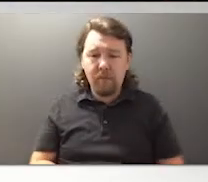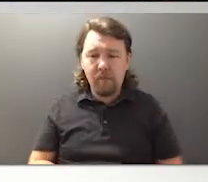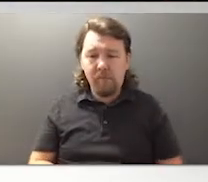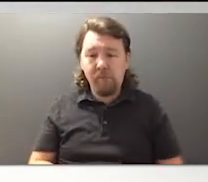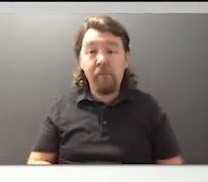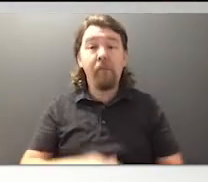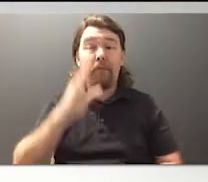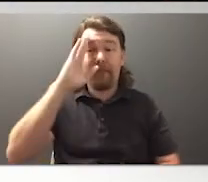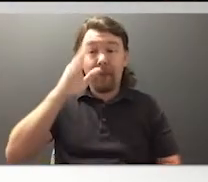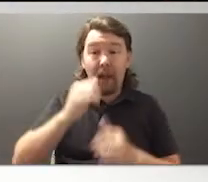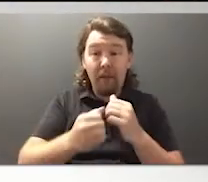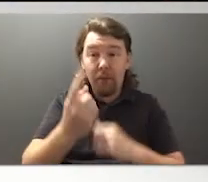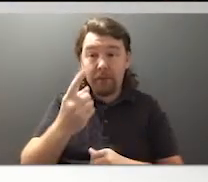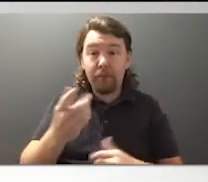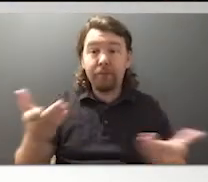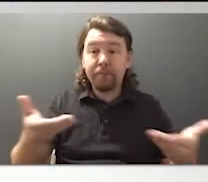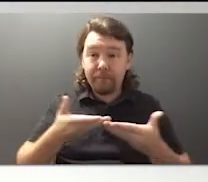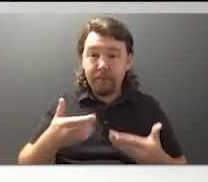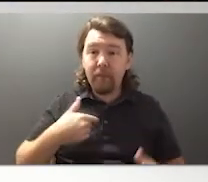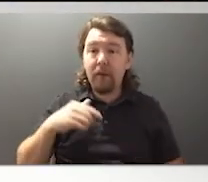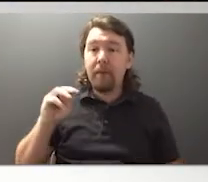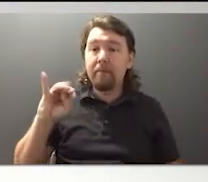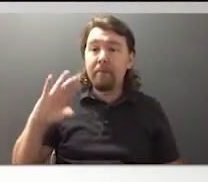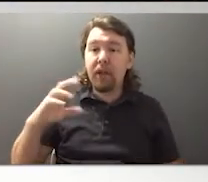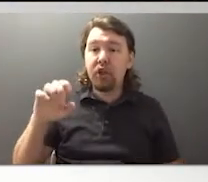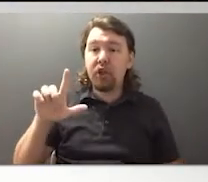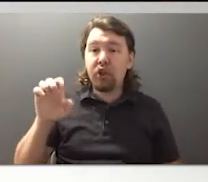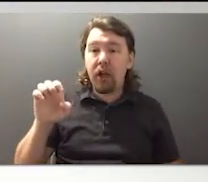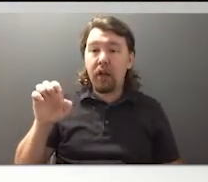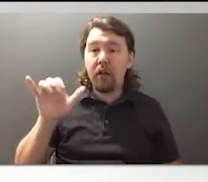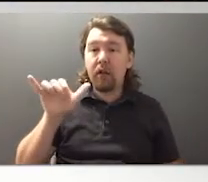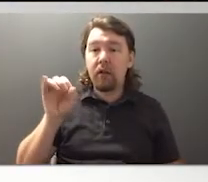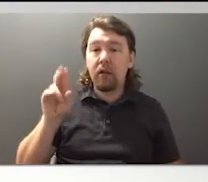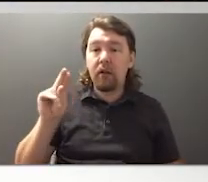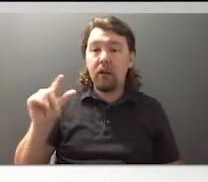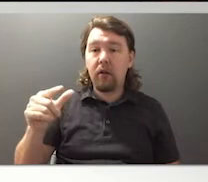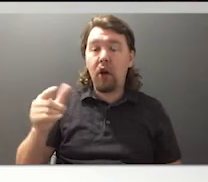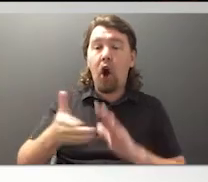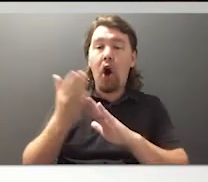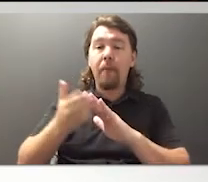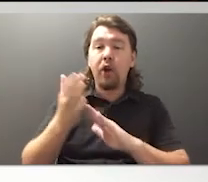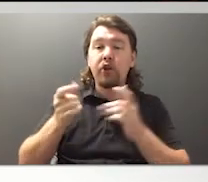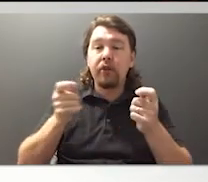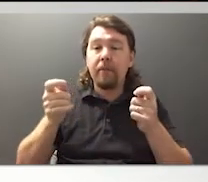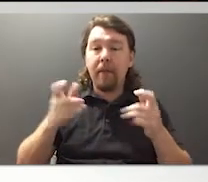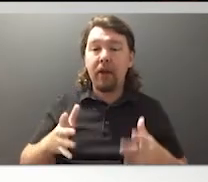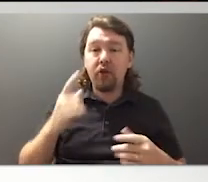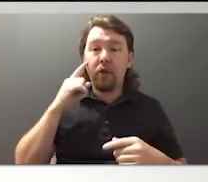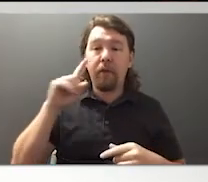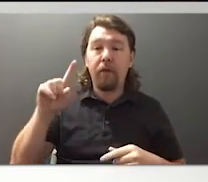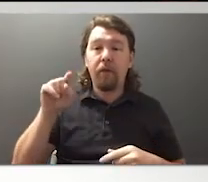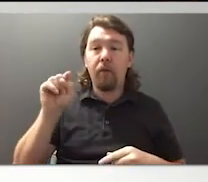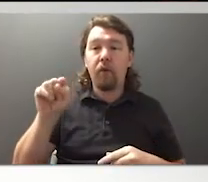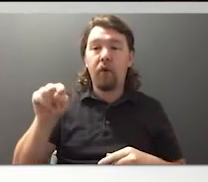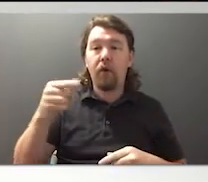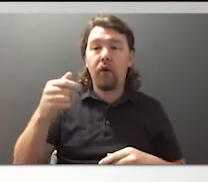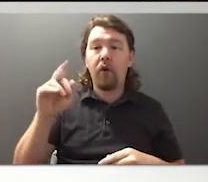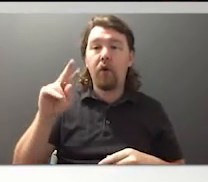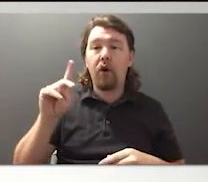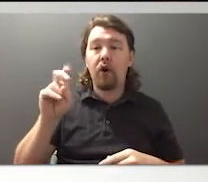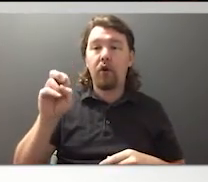Hi everyone, welcome. I am Michelle Young. I am the operations manager for the Gardner